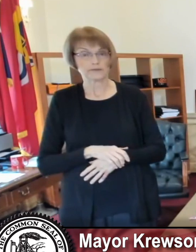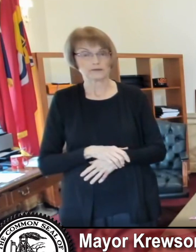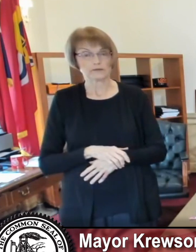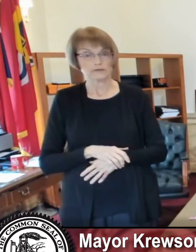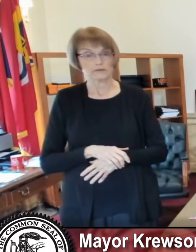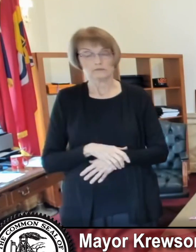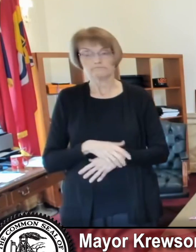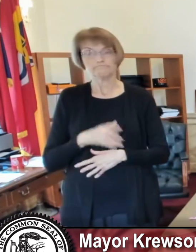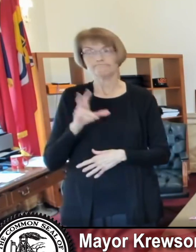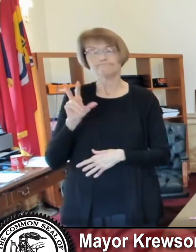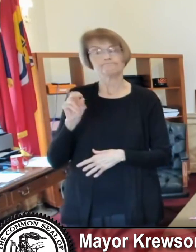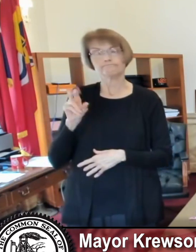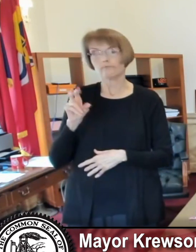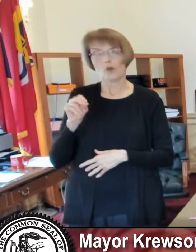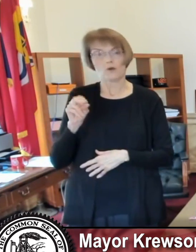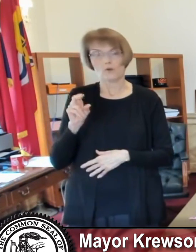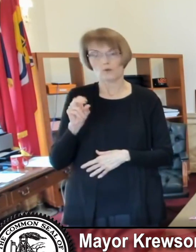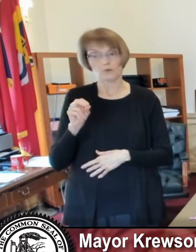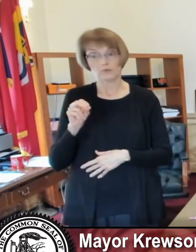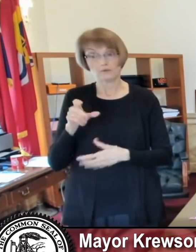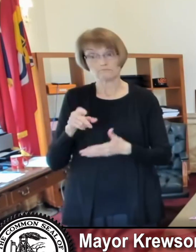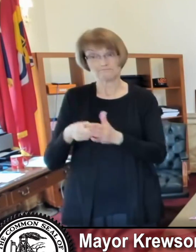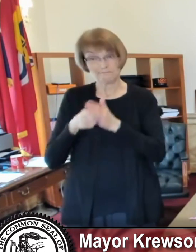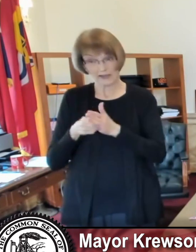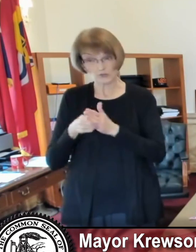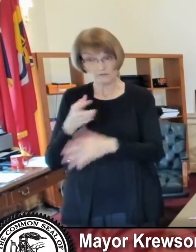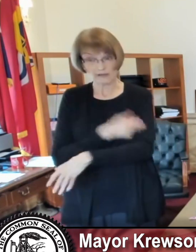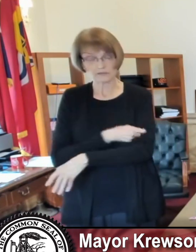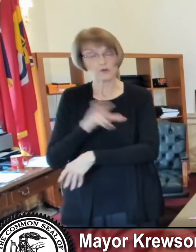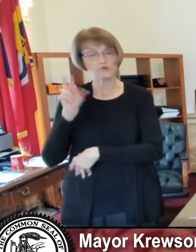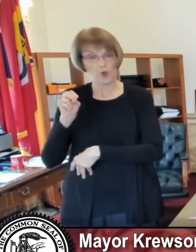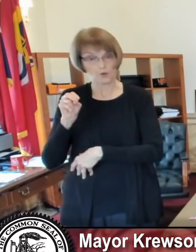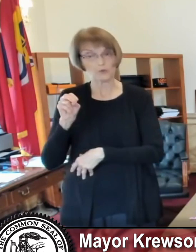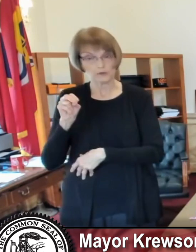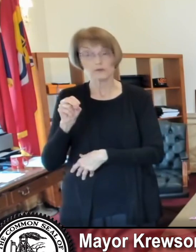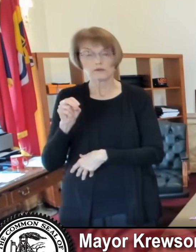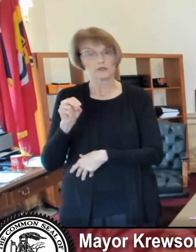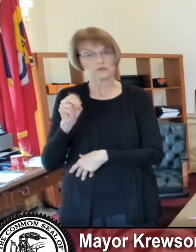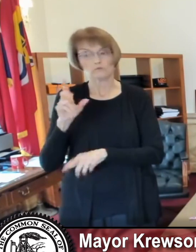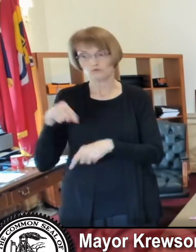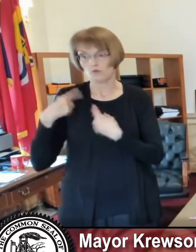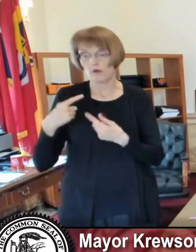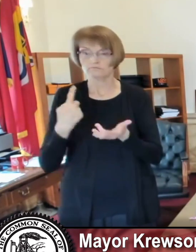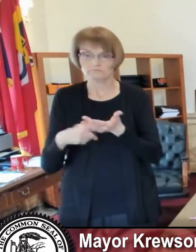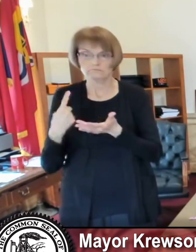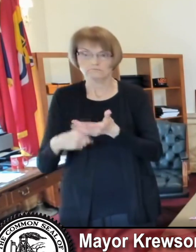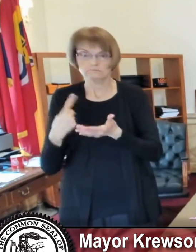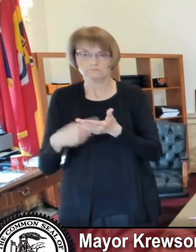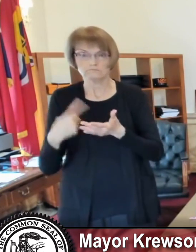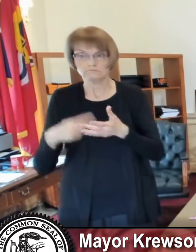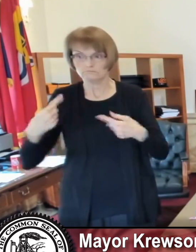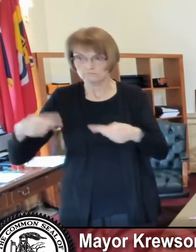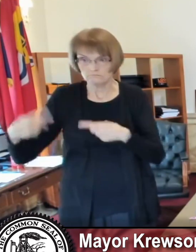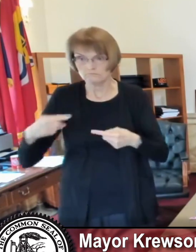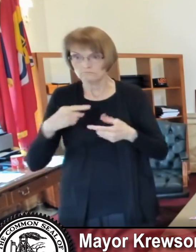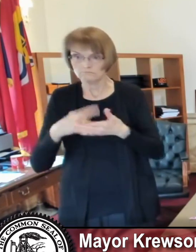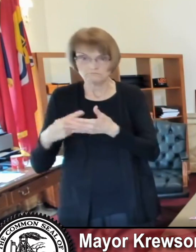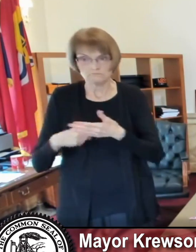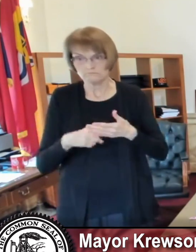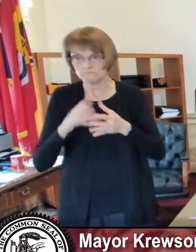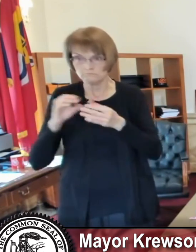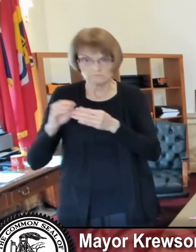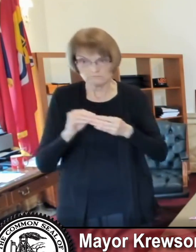place because we haven't reached herd immunity, but at the same time that we are not locked down? Well said,